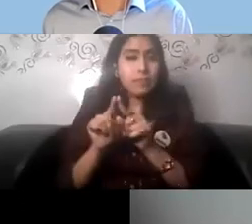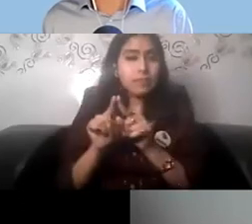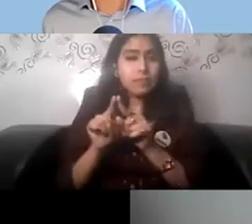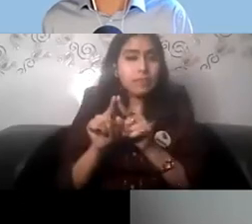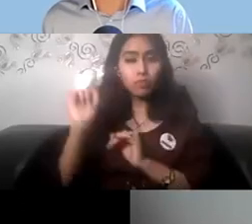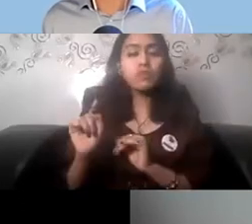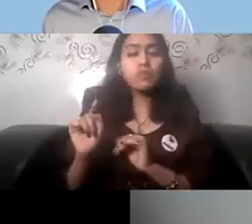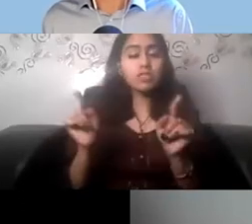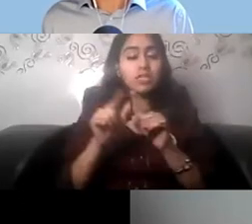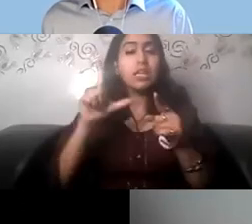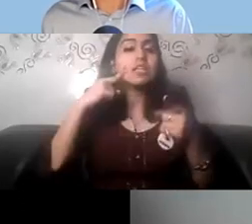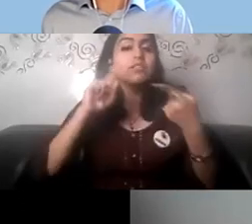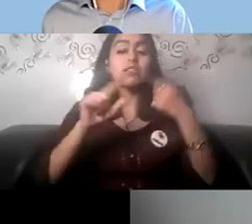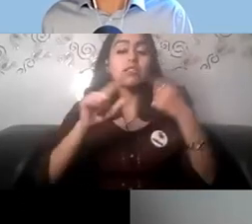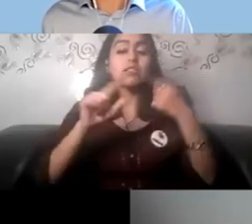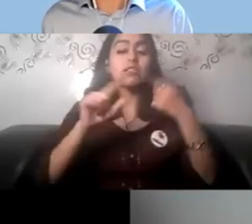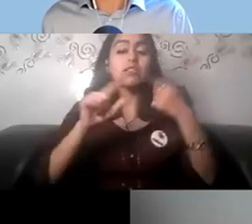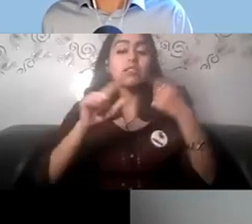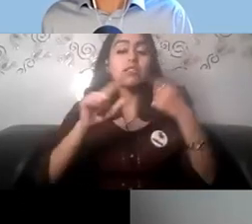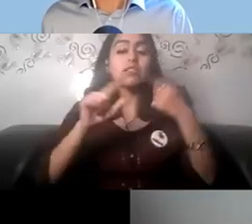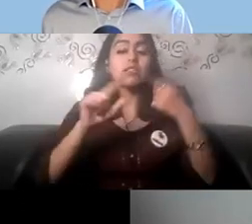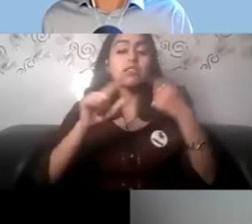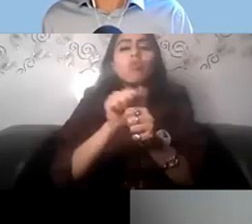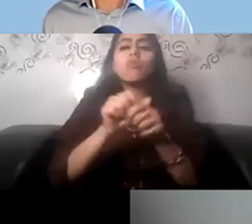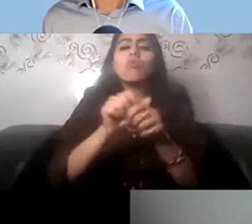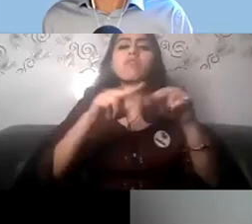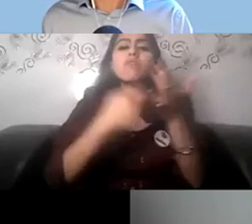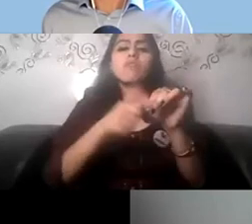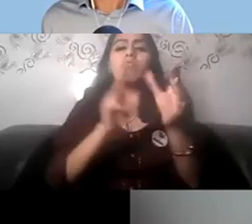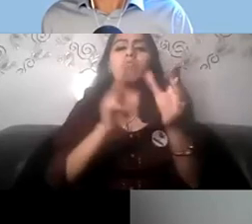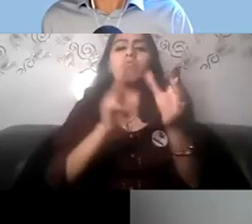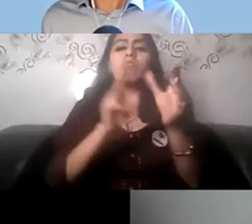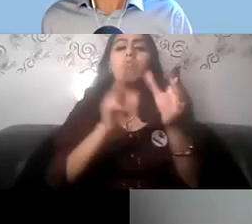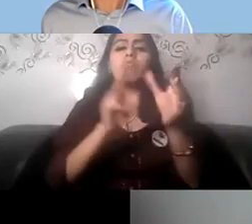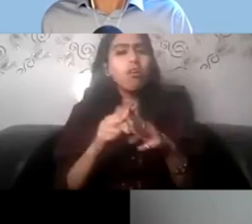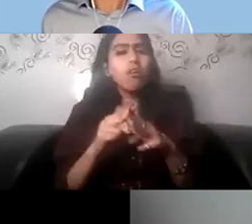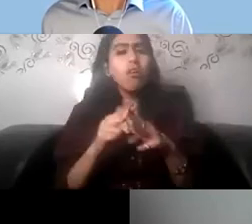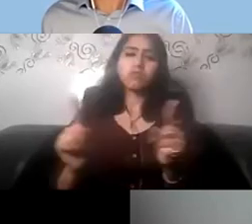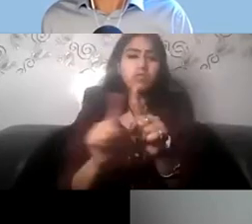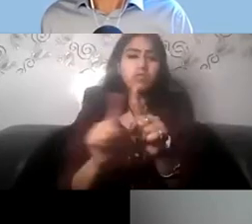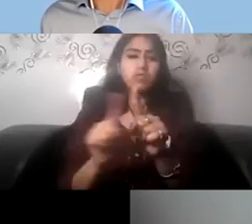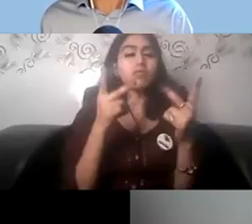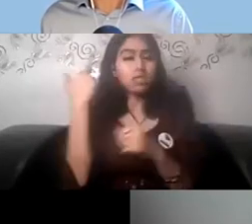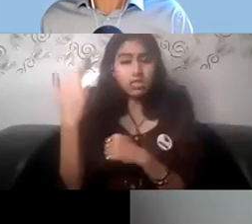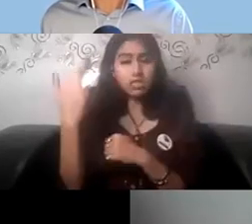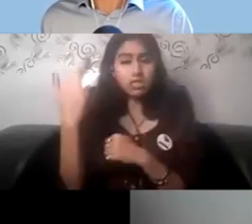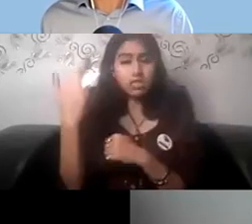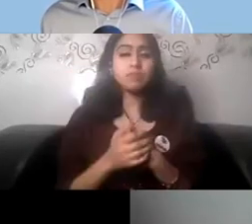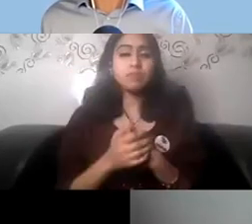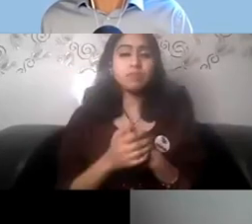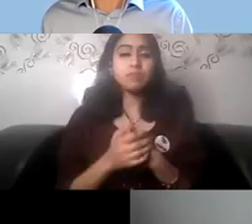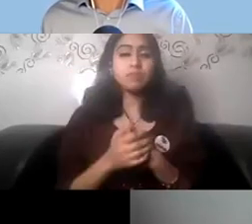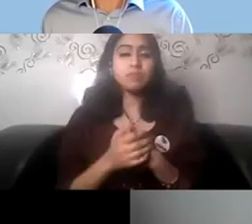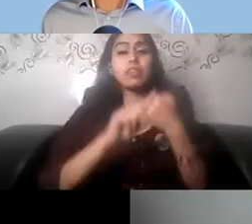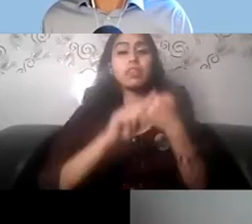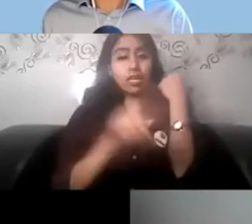the legal framework that it refers to, but it can be localized for other regions as well. And lastly,